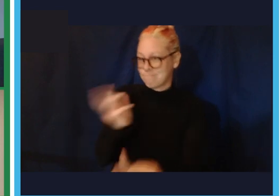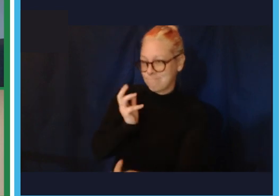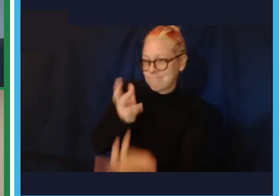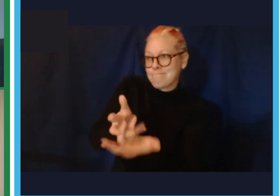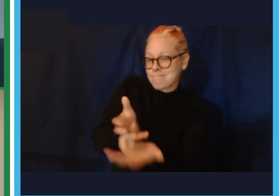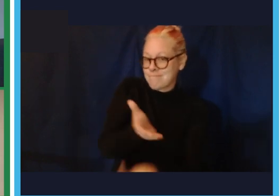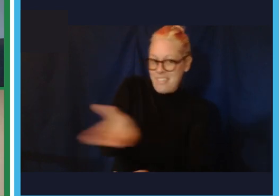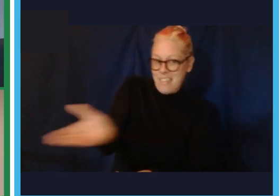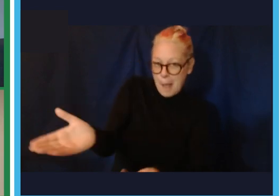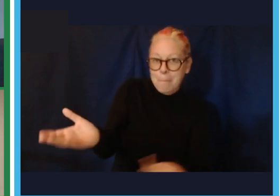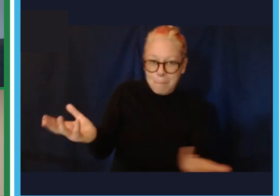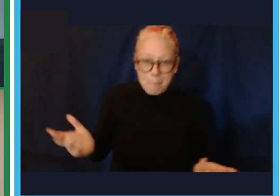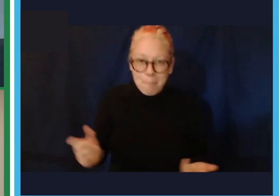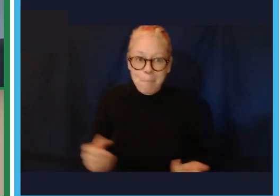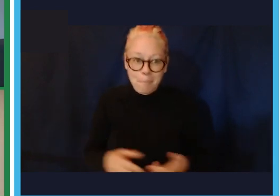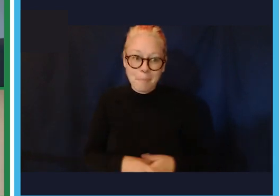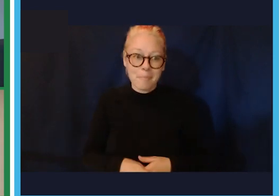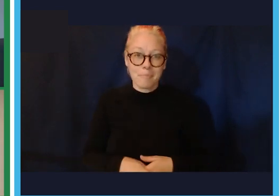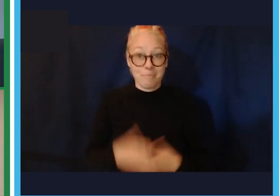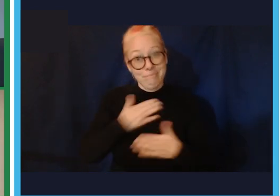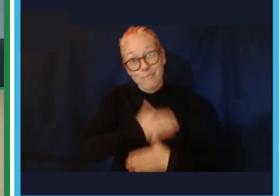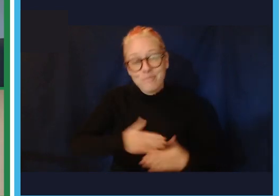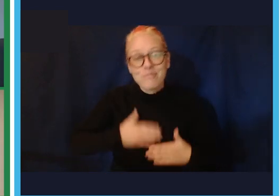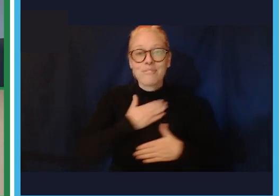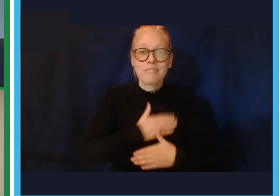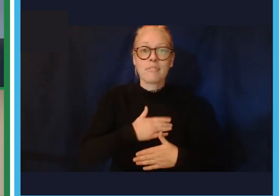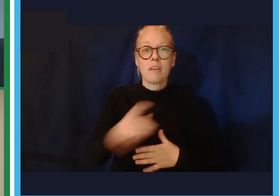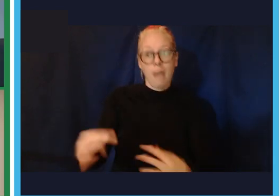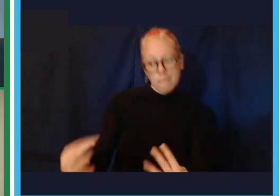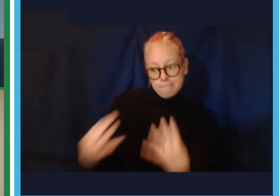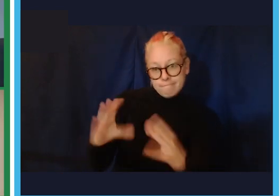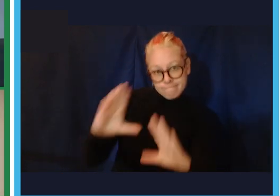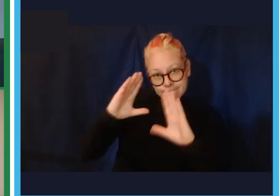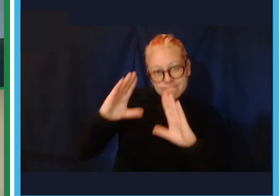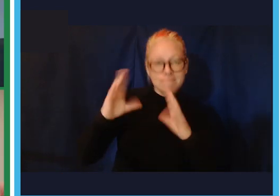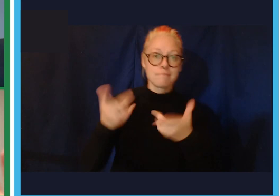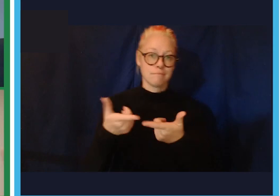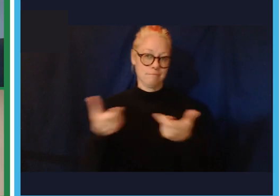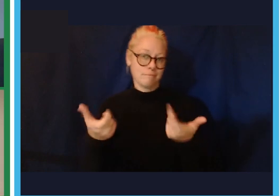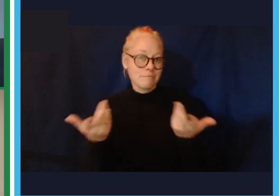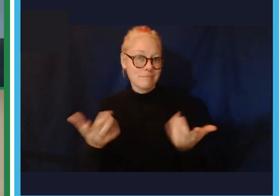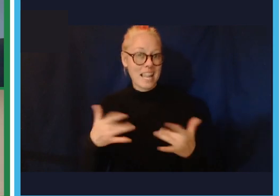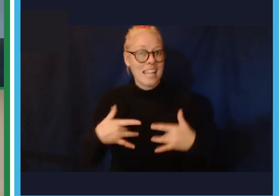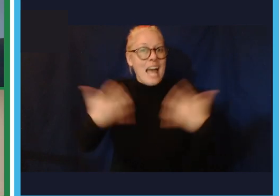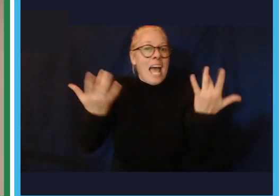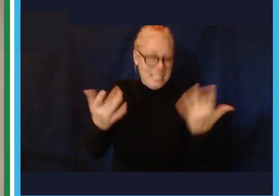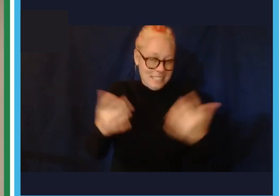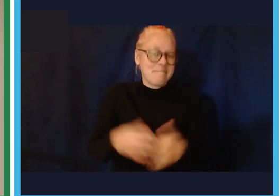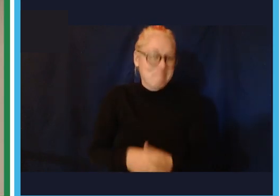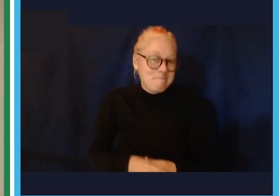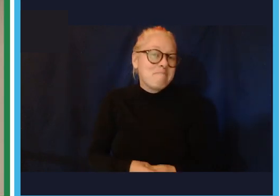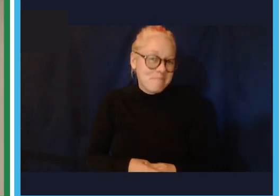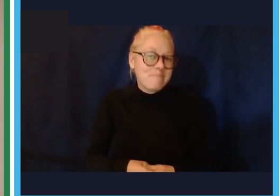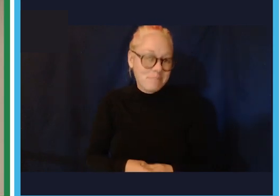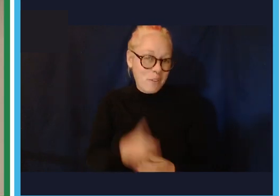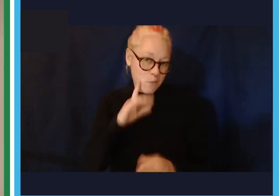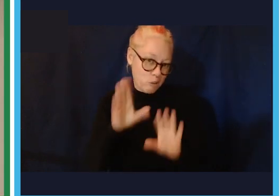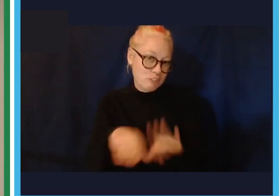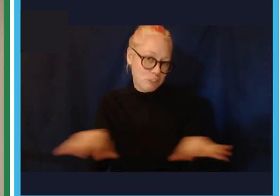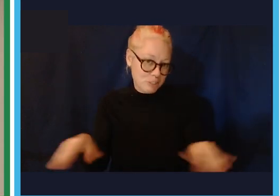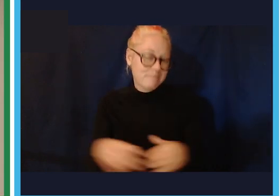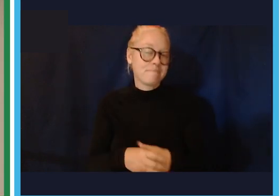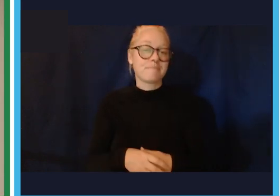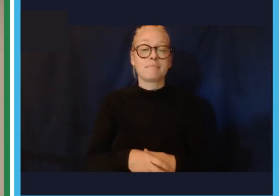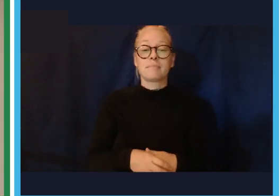But yeah, I think Ty is probably more on the comedy for children writing.